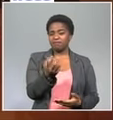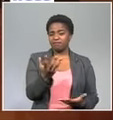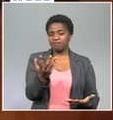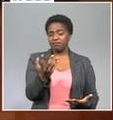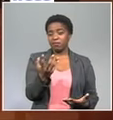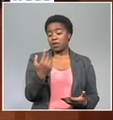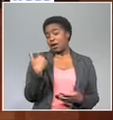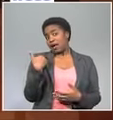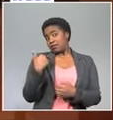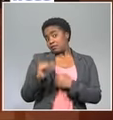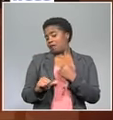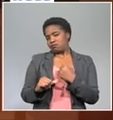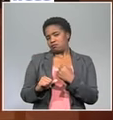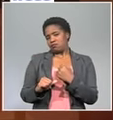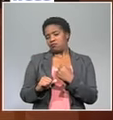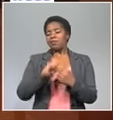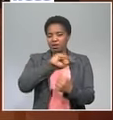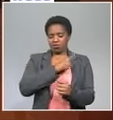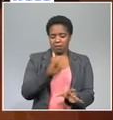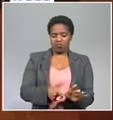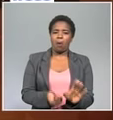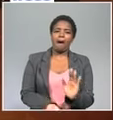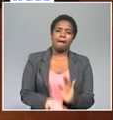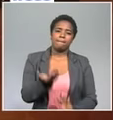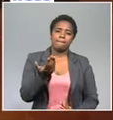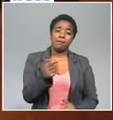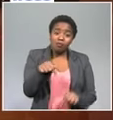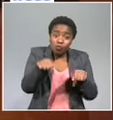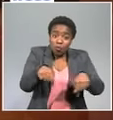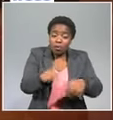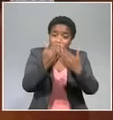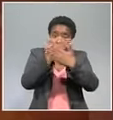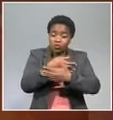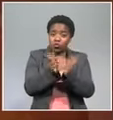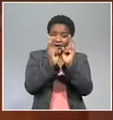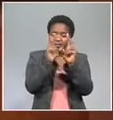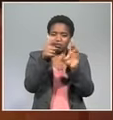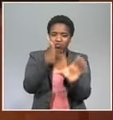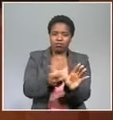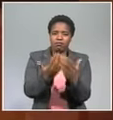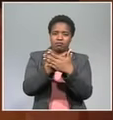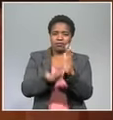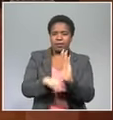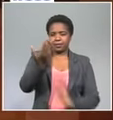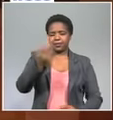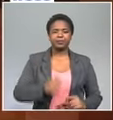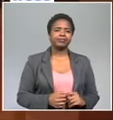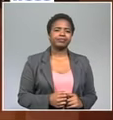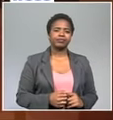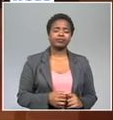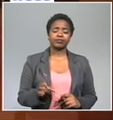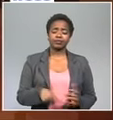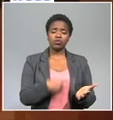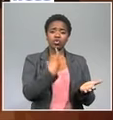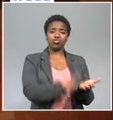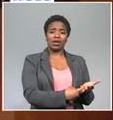not where it was a month ago, hence the petrol price hike at midnight. And if we take a quick look at your local unit, the rand